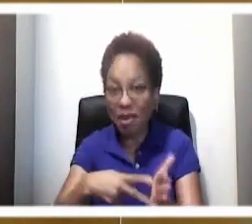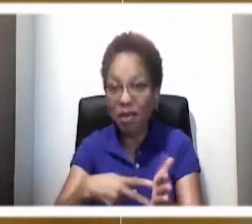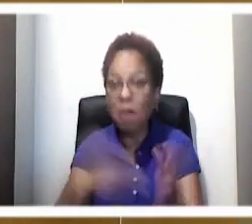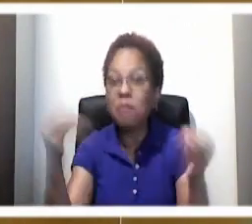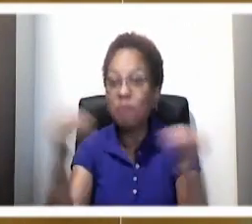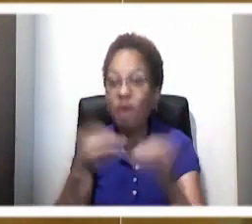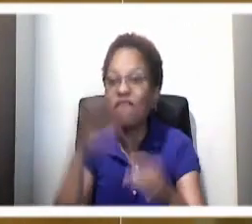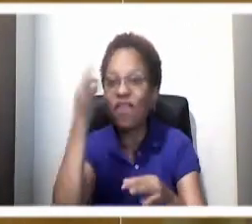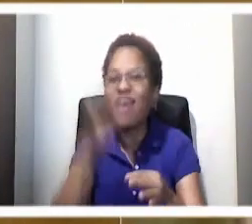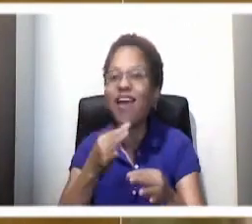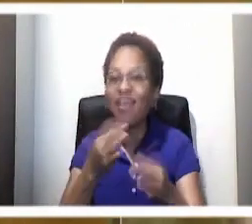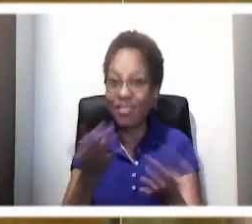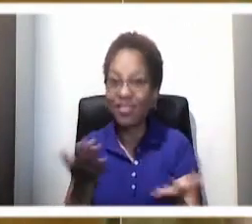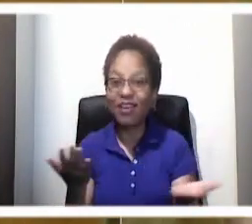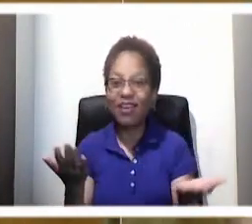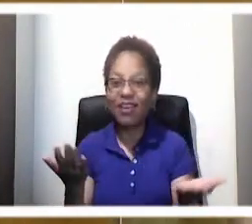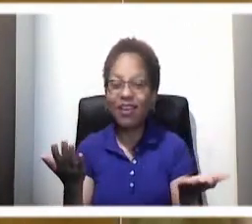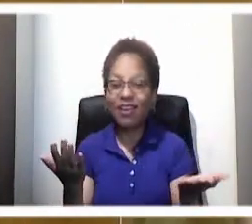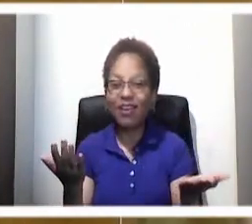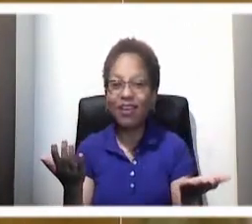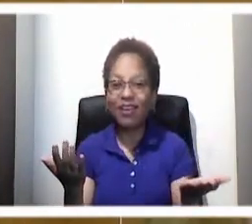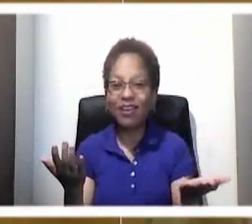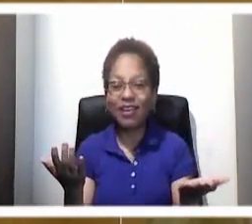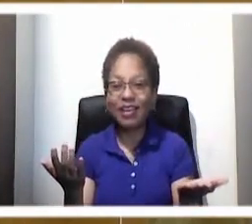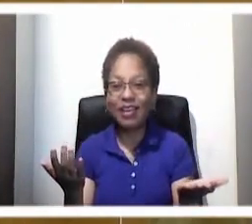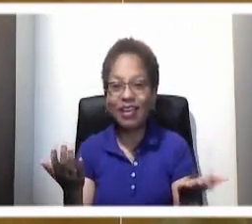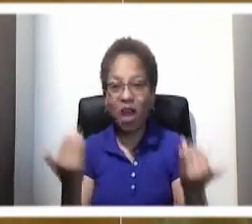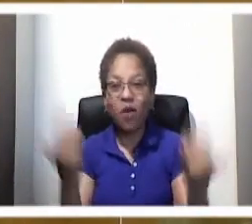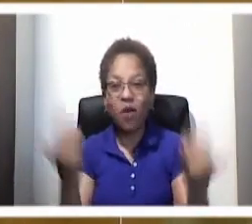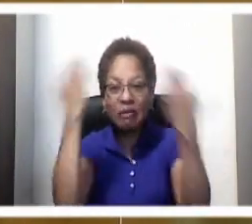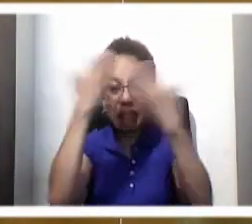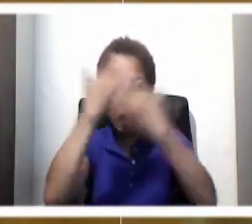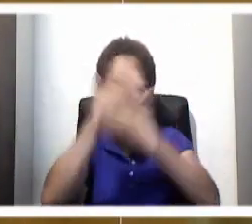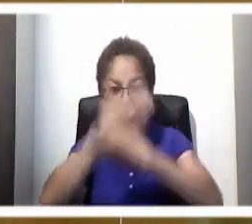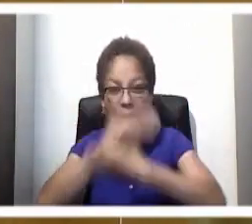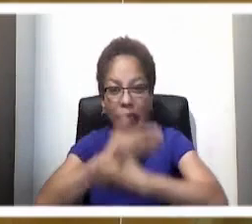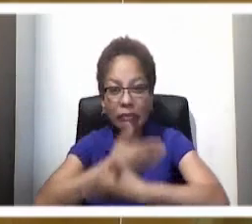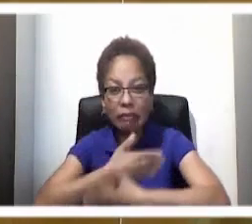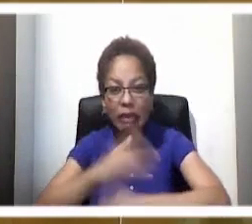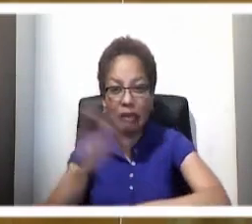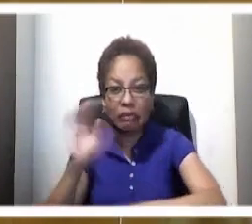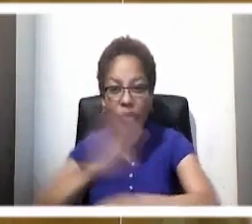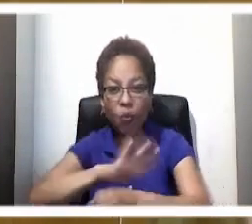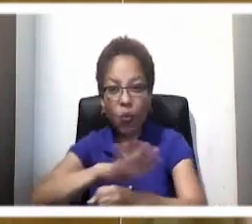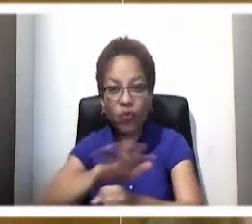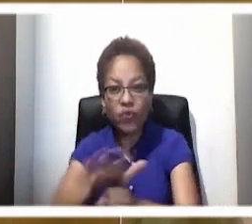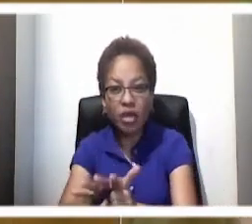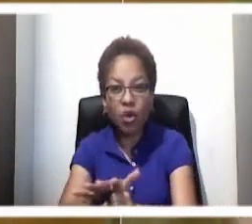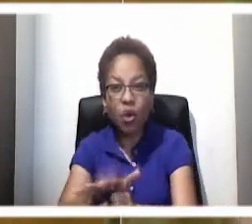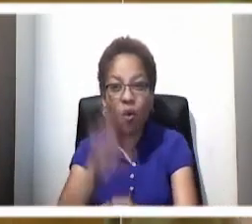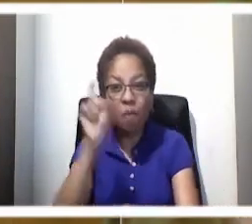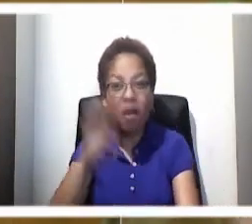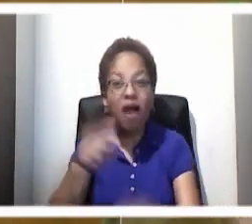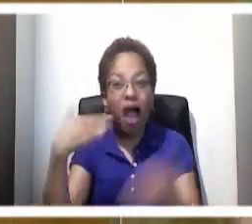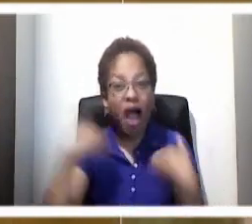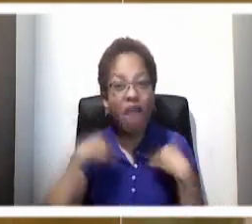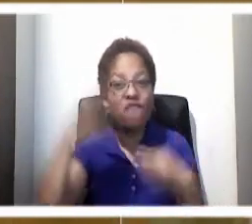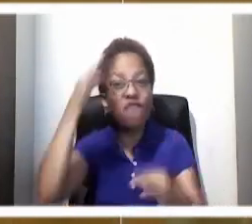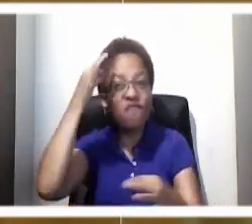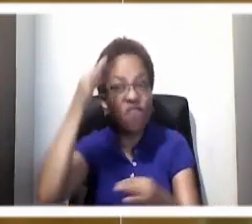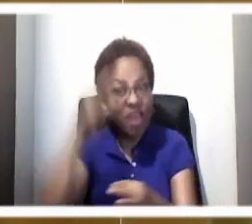during these dark days of the pandemic. These acts, beloved in Christ, represents